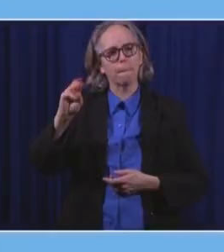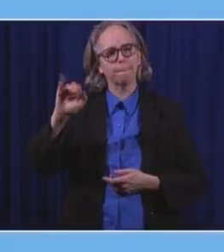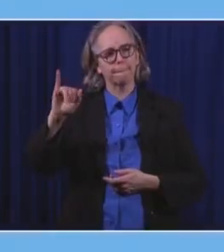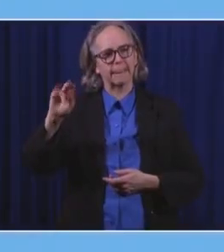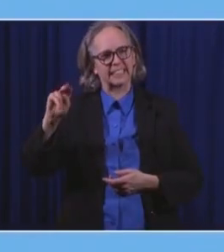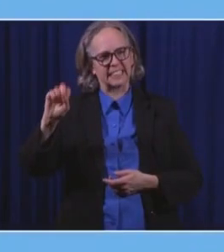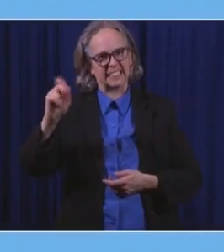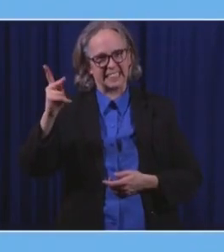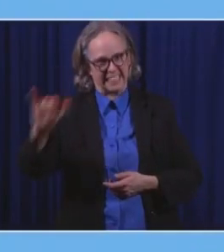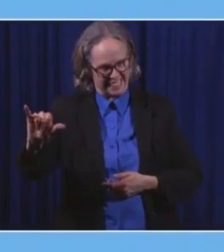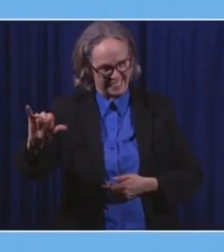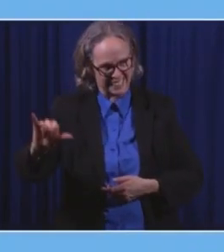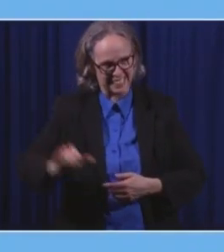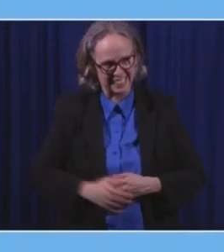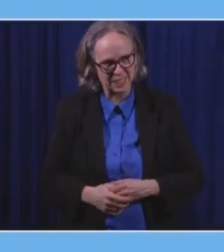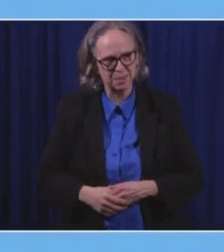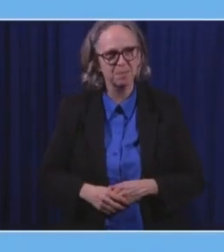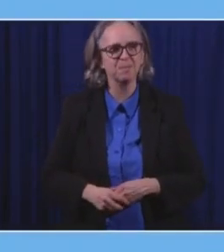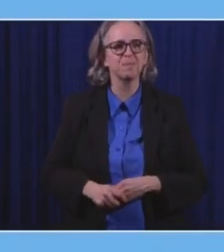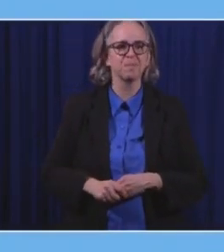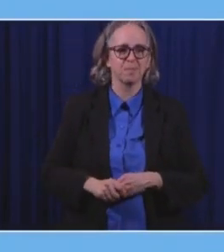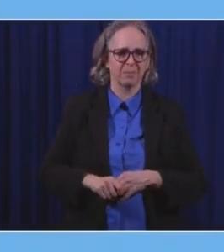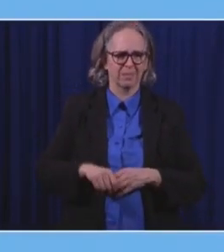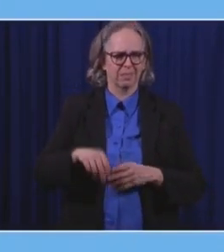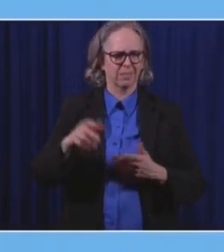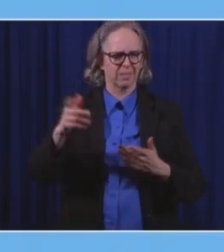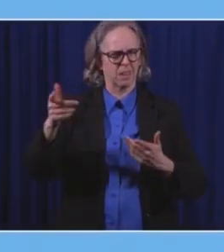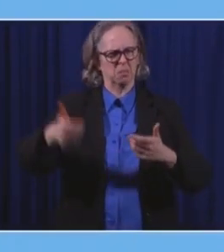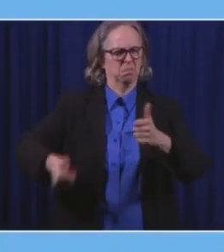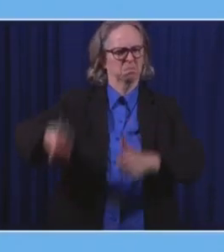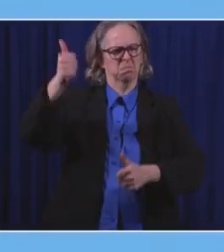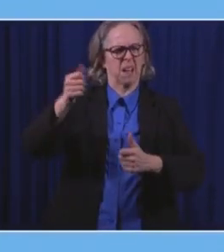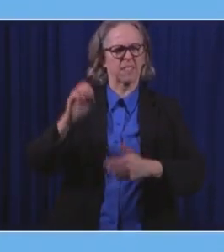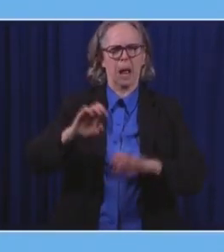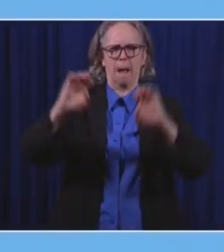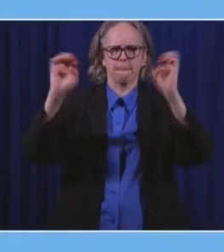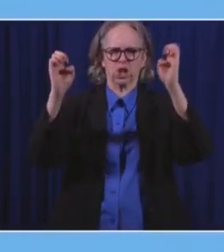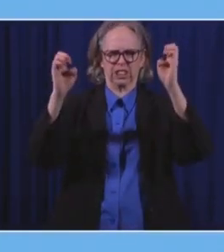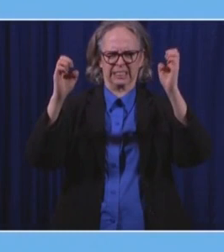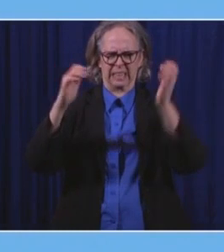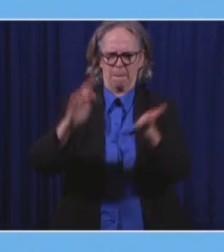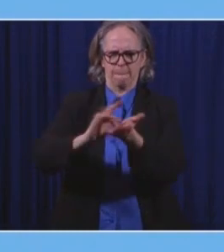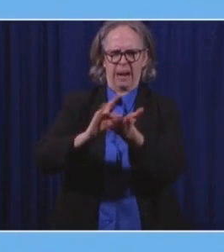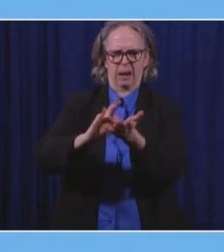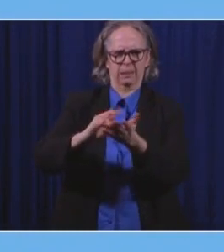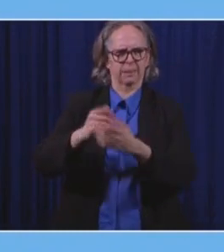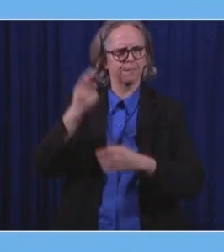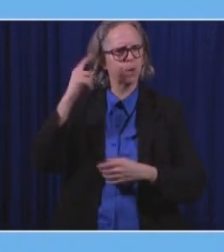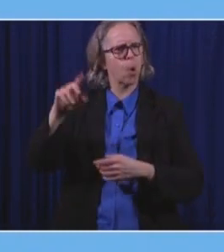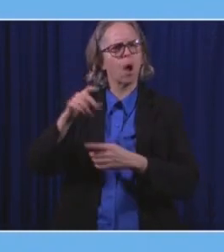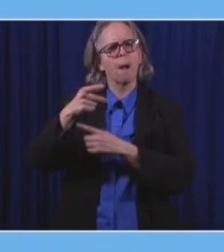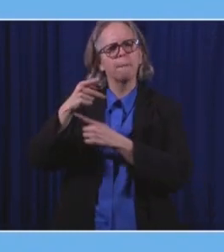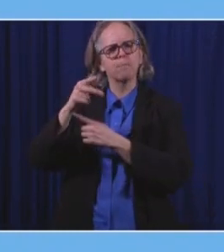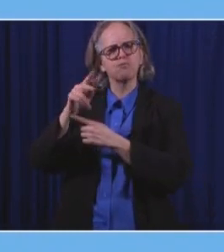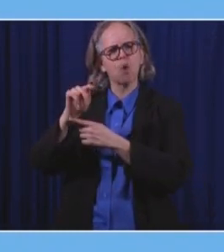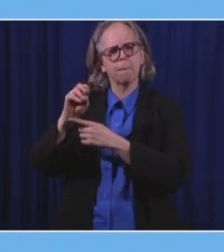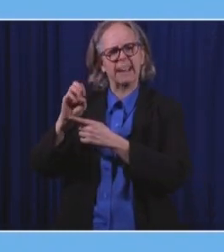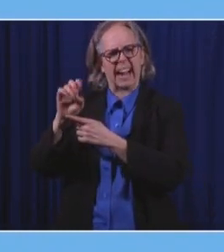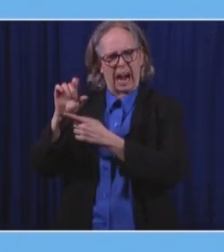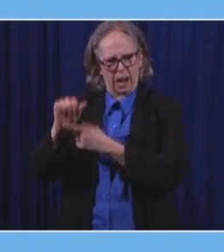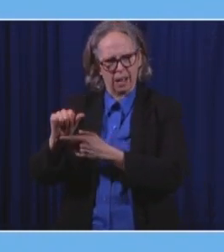of Quality and Patient Safety, Emergency Medicine Physician for ProMedica in Toledo.